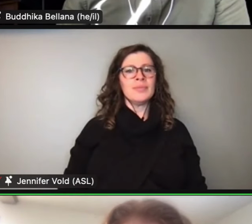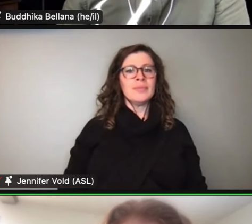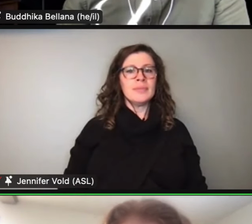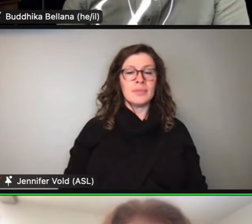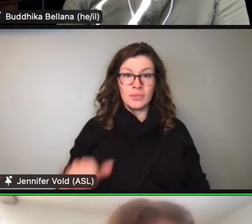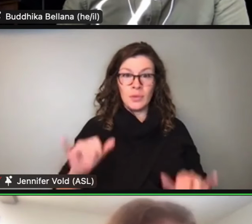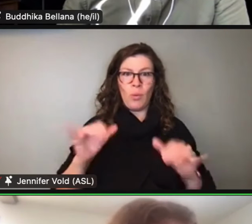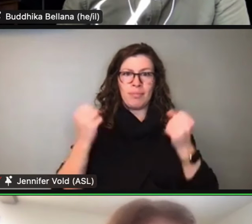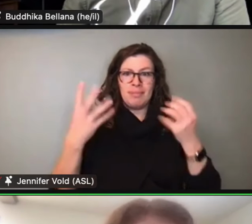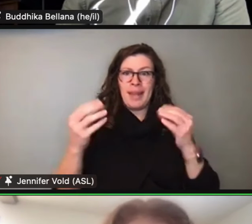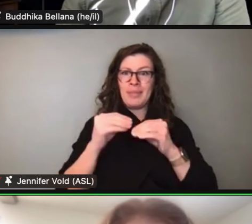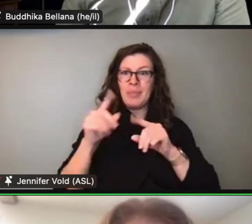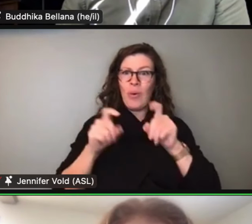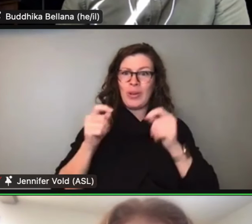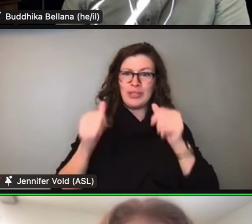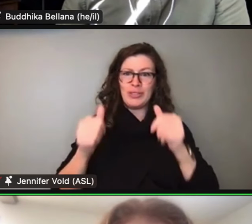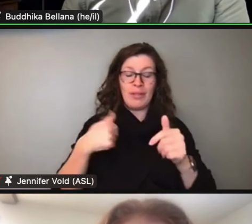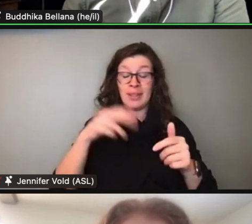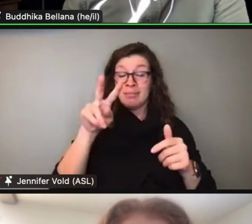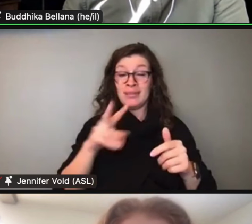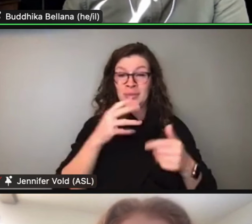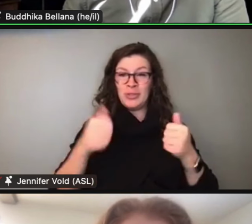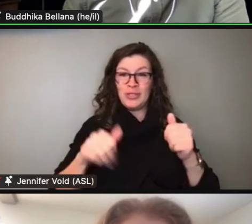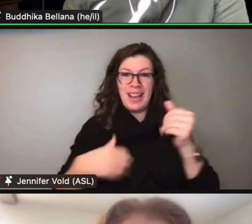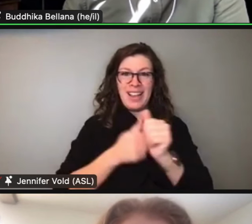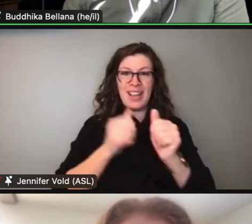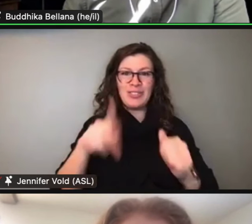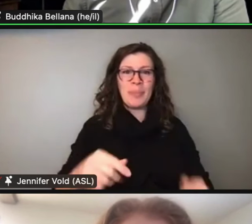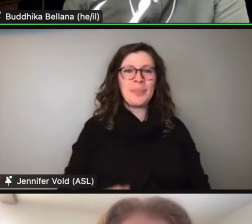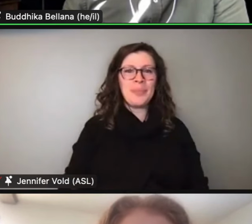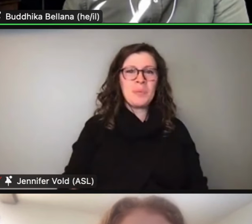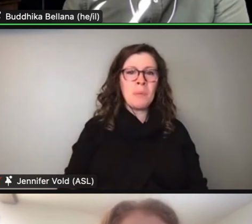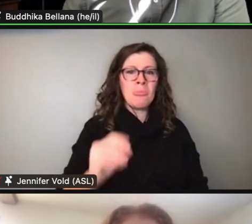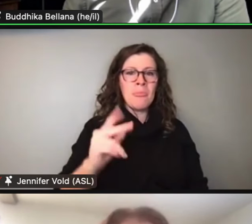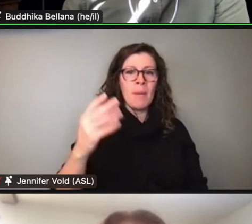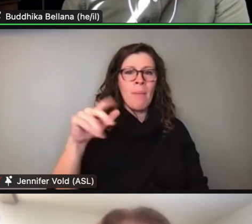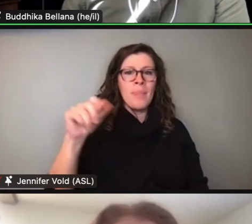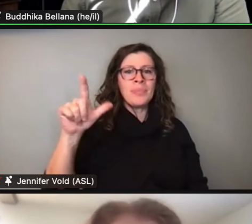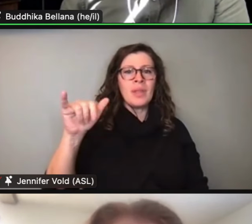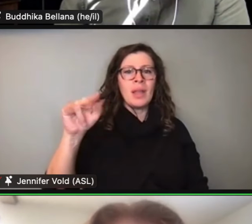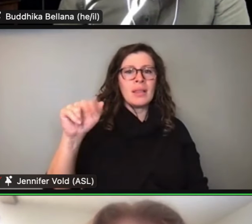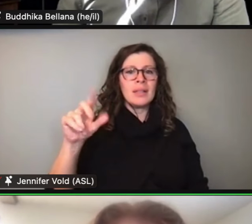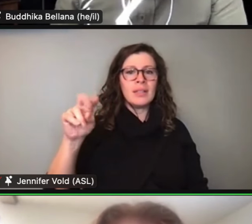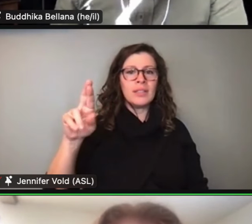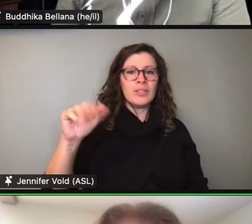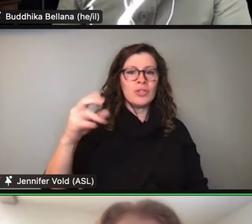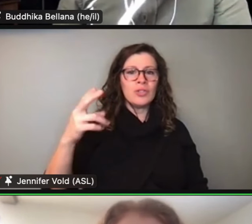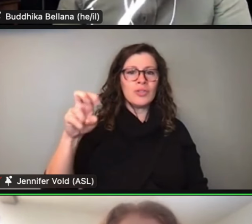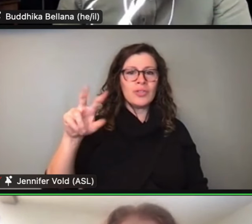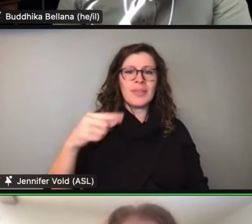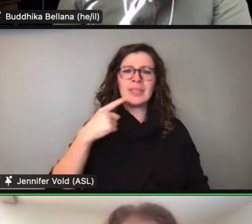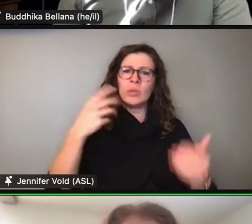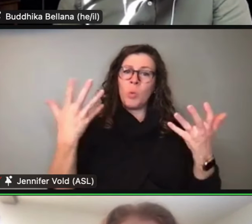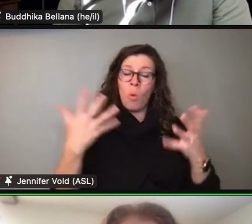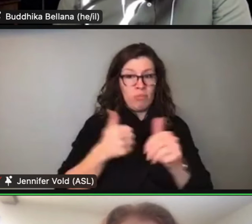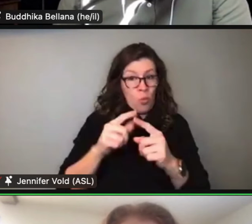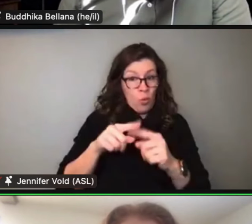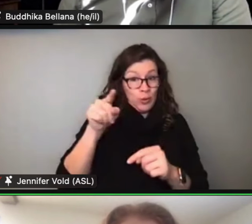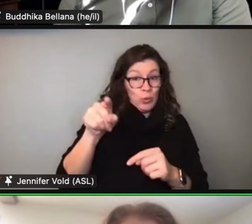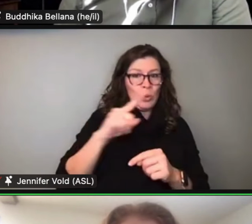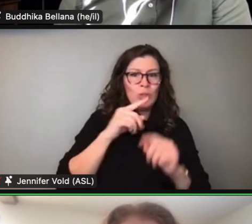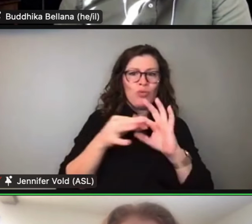A lot more questions, and I'll try to get them to them. Okay, Alina Dratova asks, what, according to you, is the relationship between